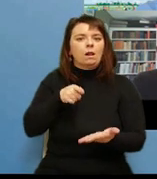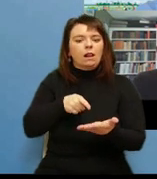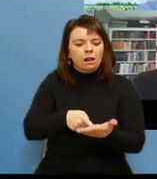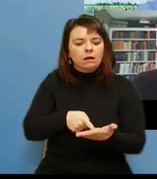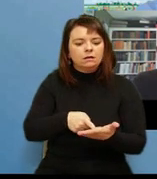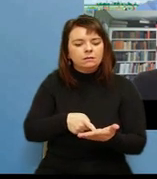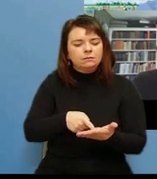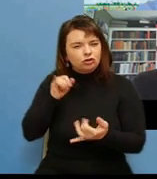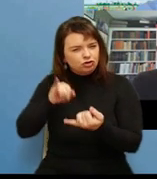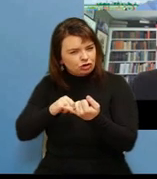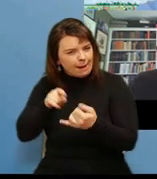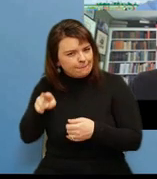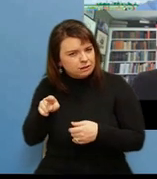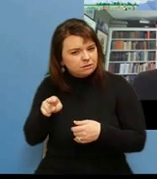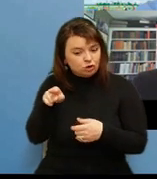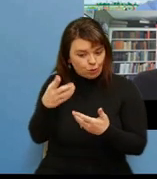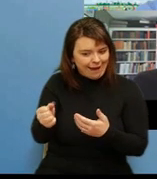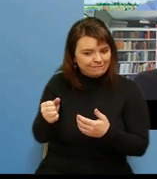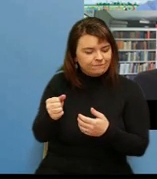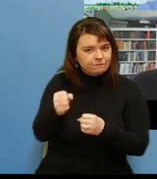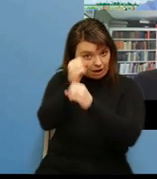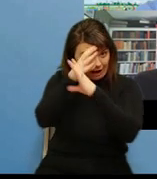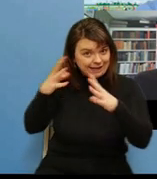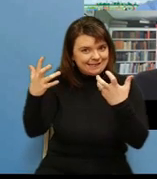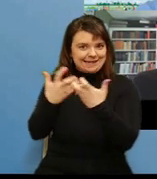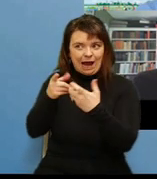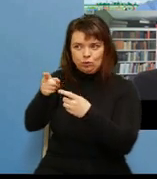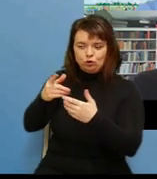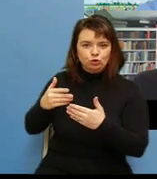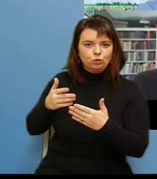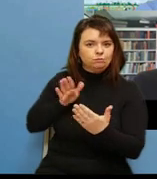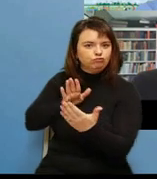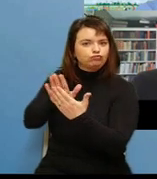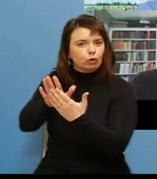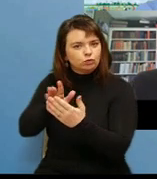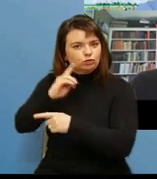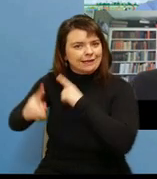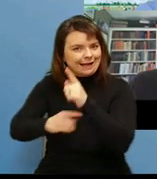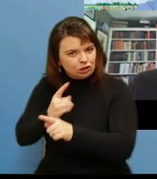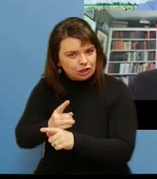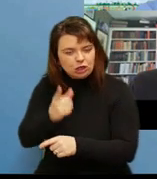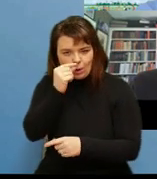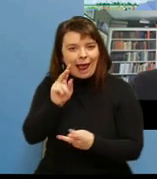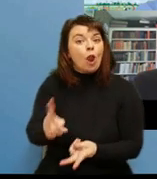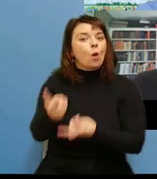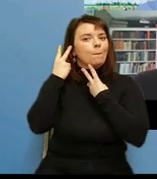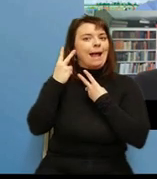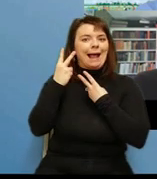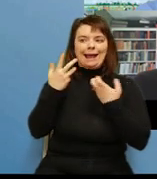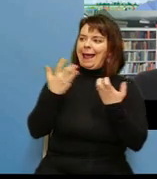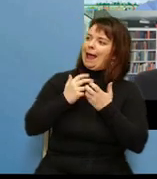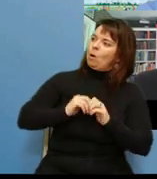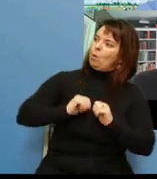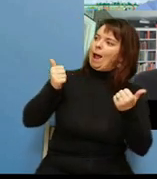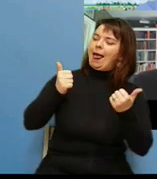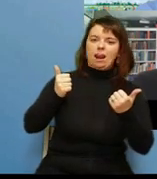it, Shepard, you have already some ideas how you want to attack next year. So we could look back on how well